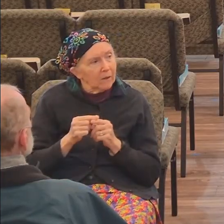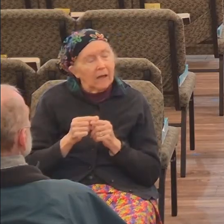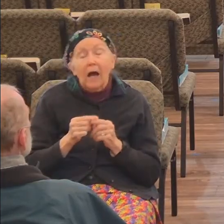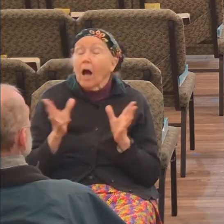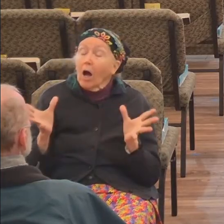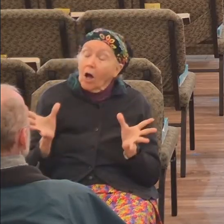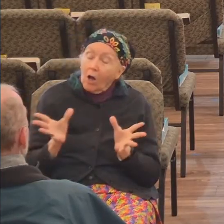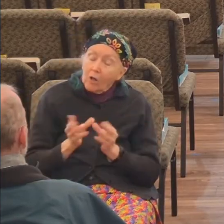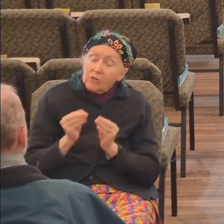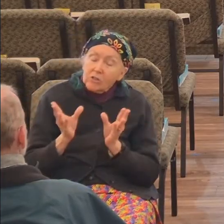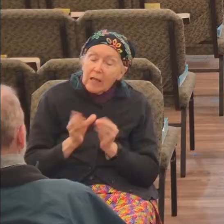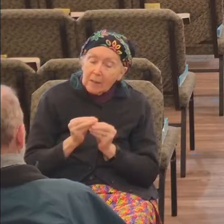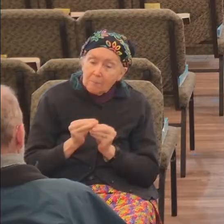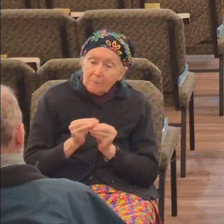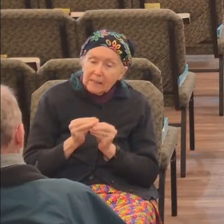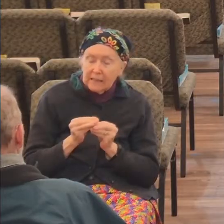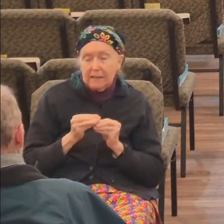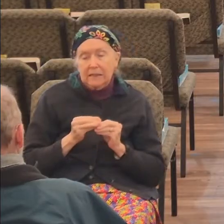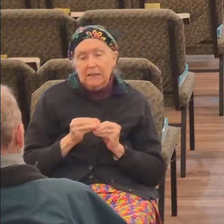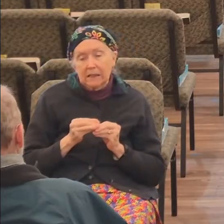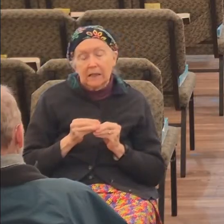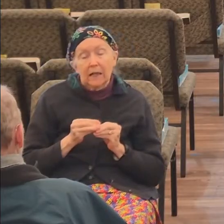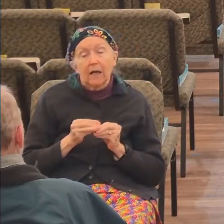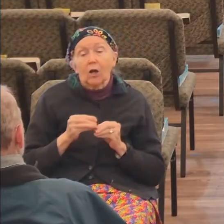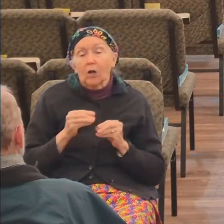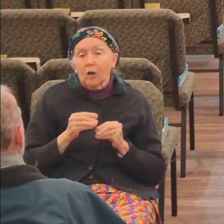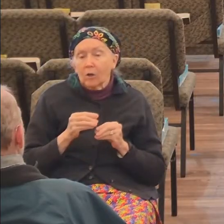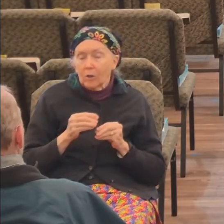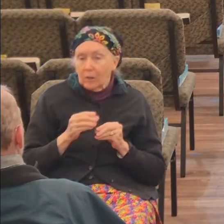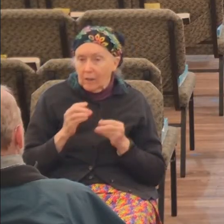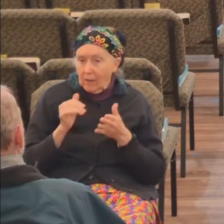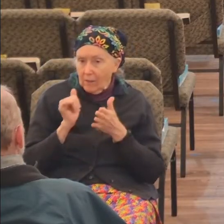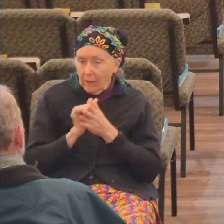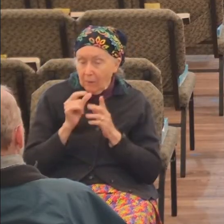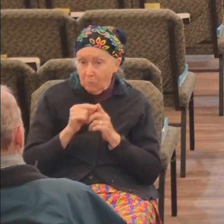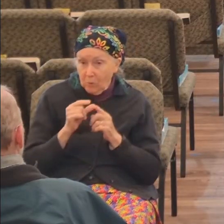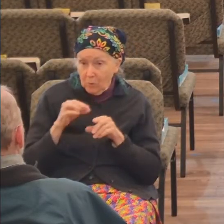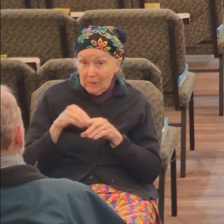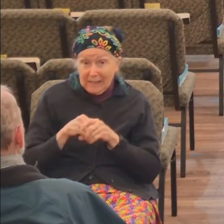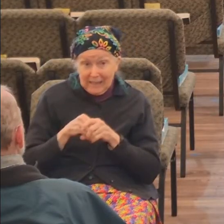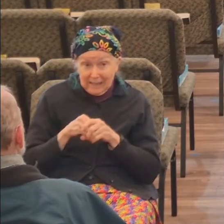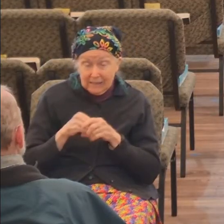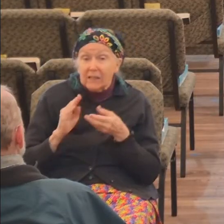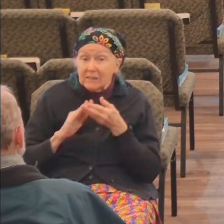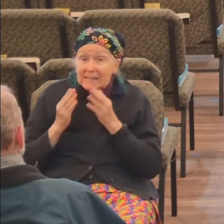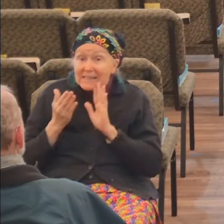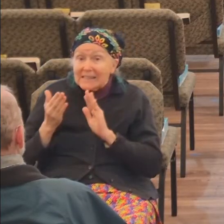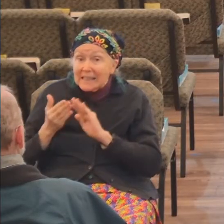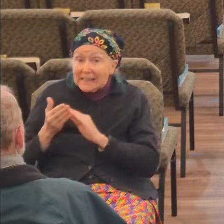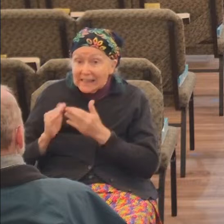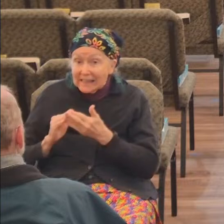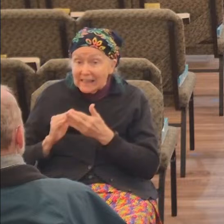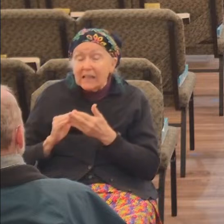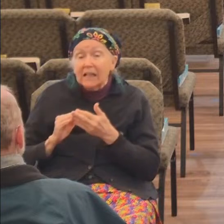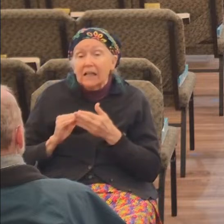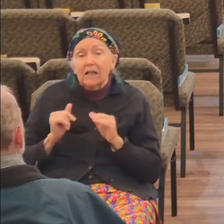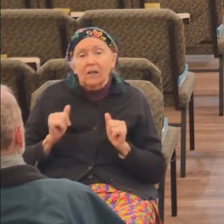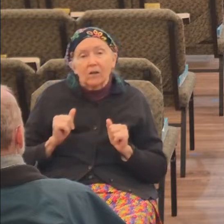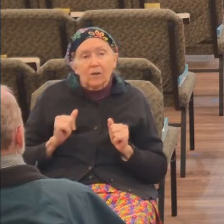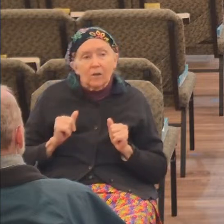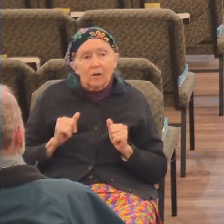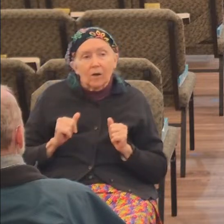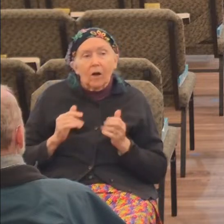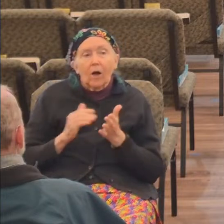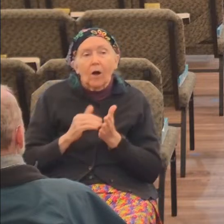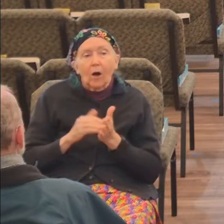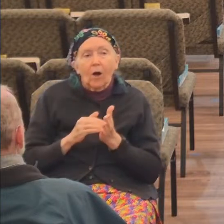Assembly. Okay? It was, in especially urban context, okay, word that often referred